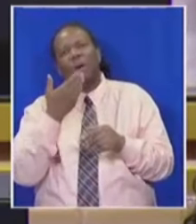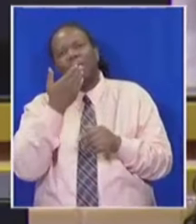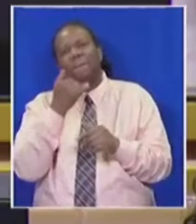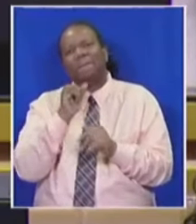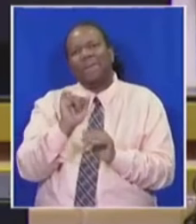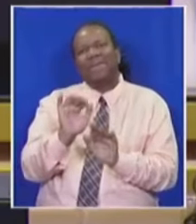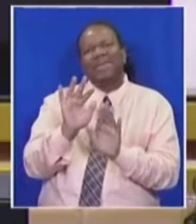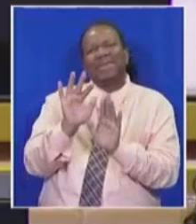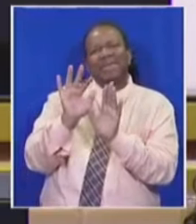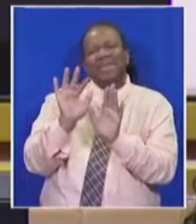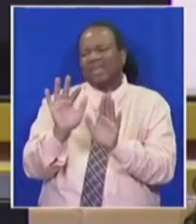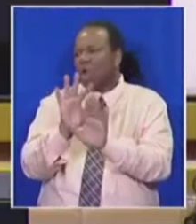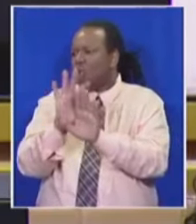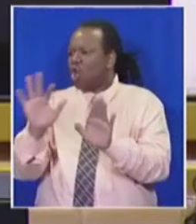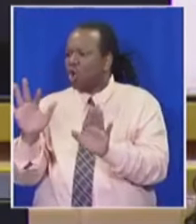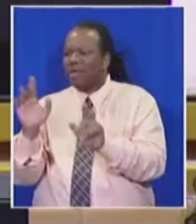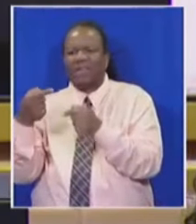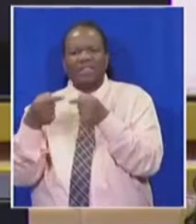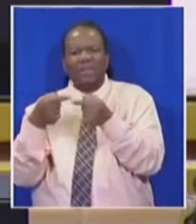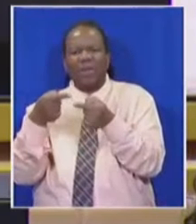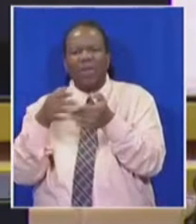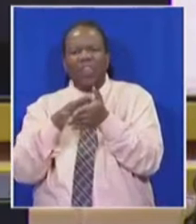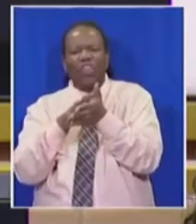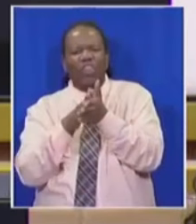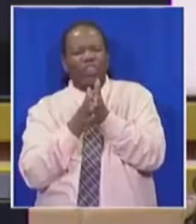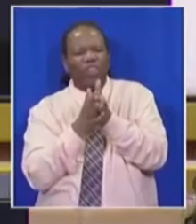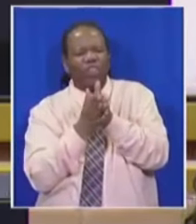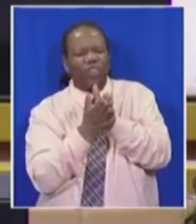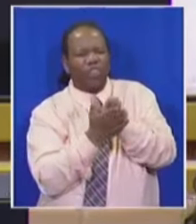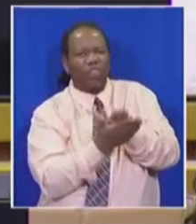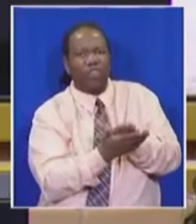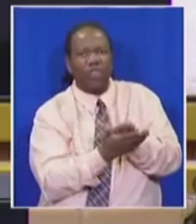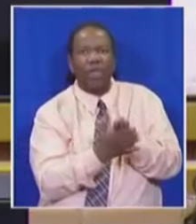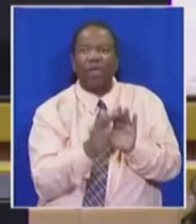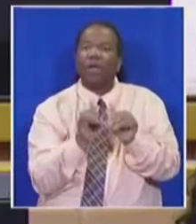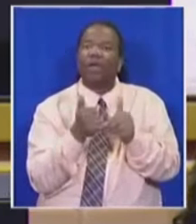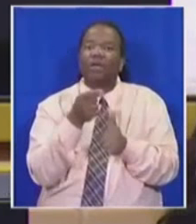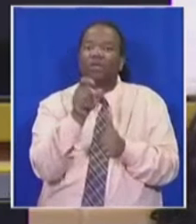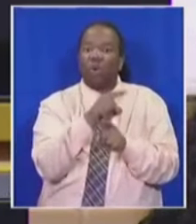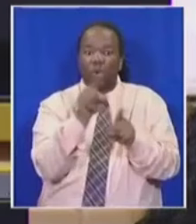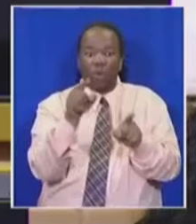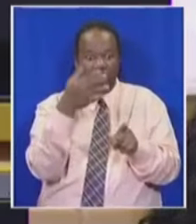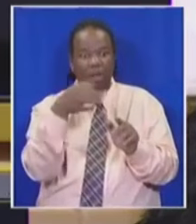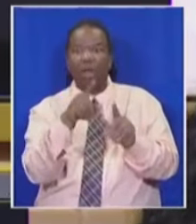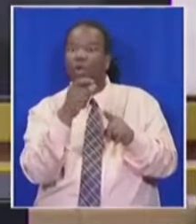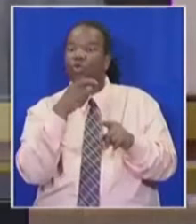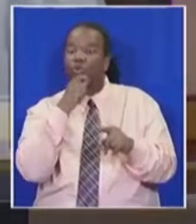the robust debate that necessarily occurs in a parliament by assuming that the word sellout is unparliamentary.